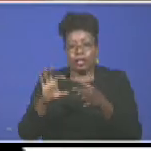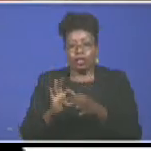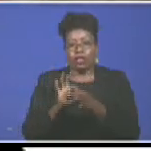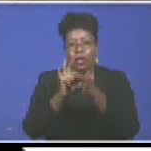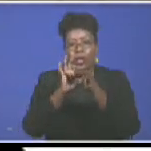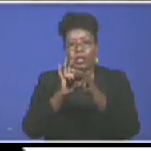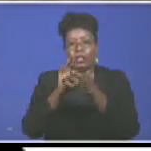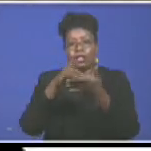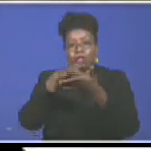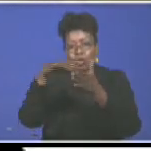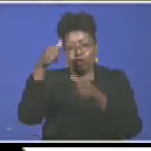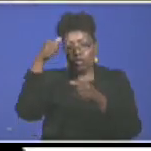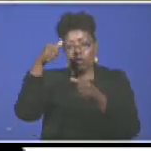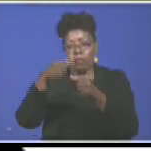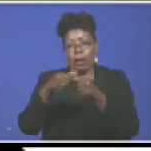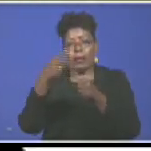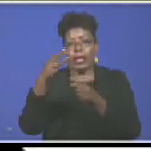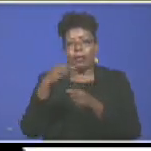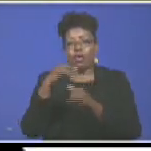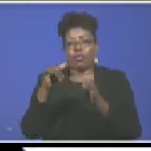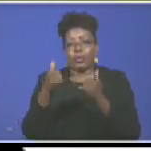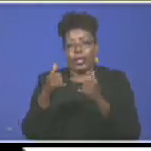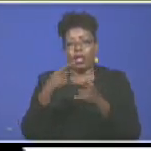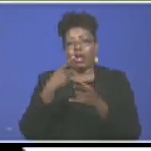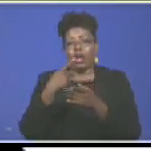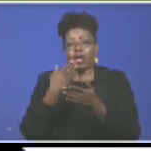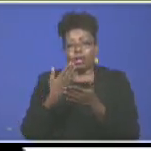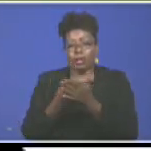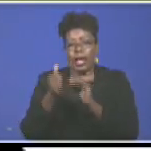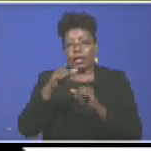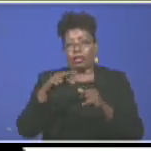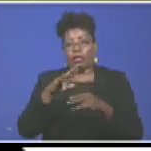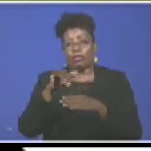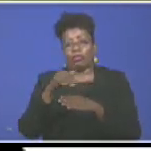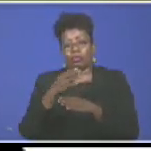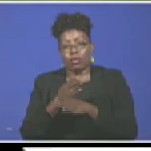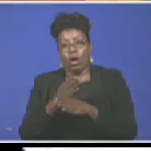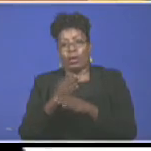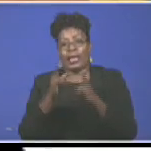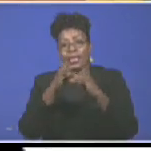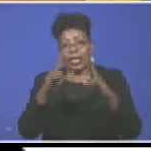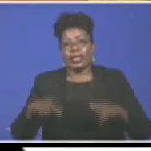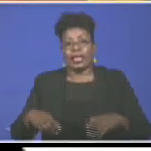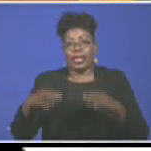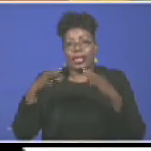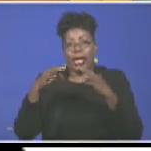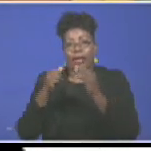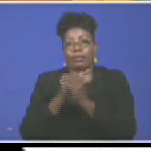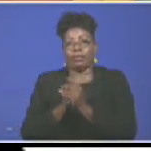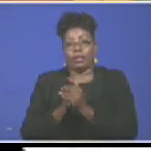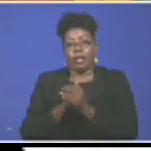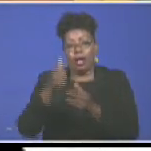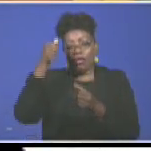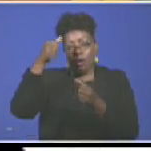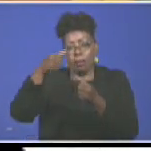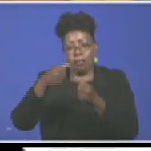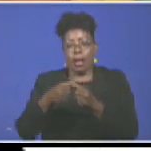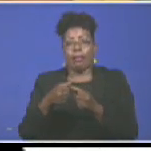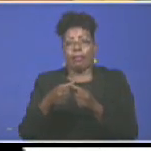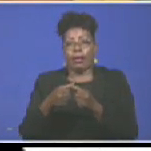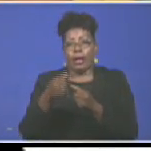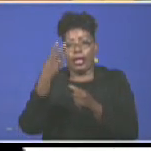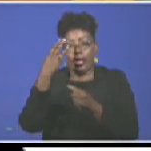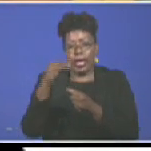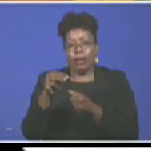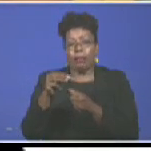they remembered Ratanyon as one who played an active role in campus life. Friends remembered the young man who was part of a campus dance group as